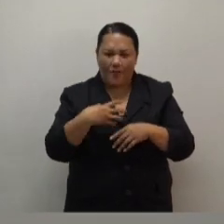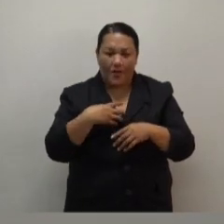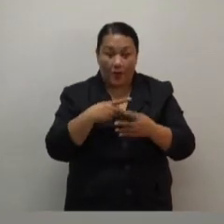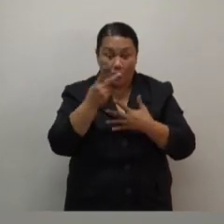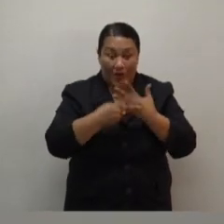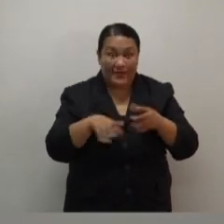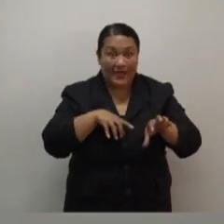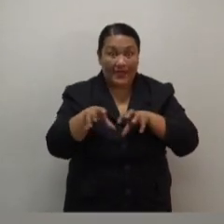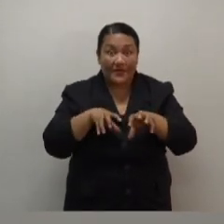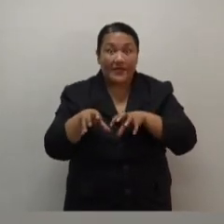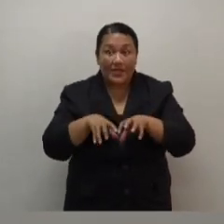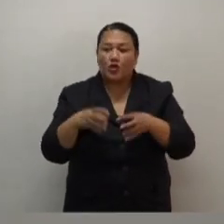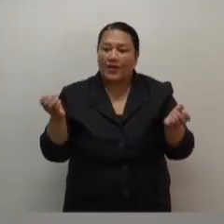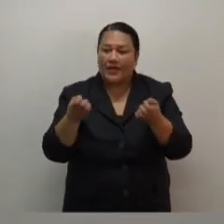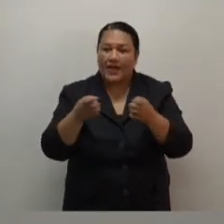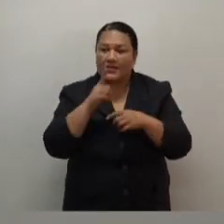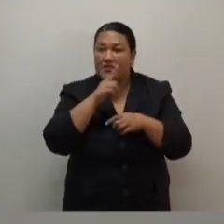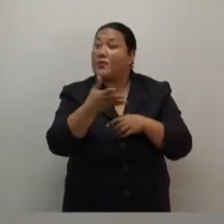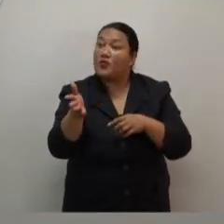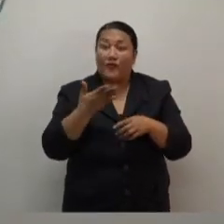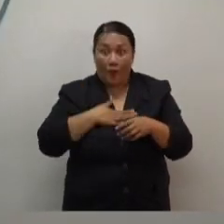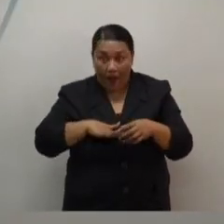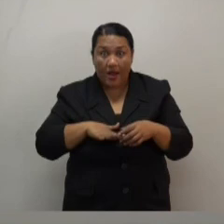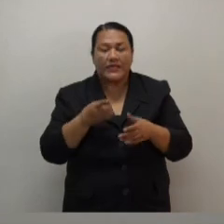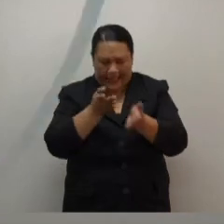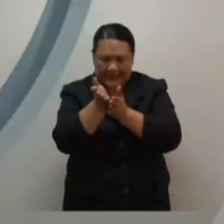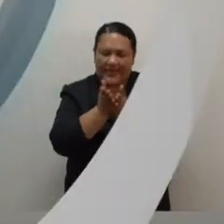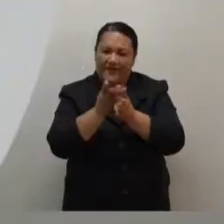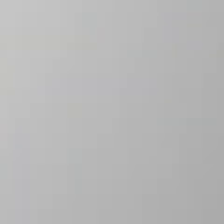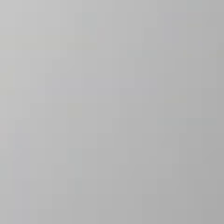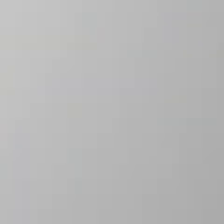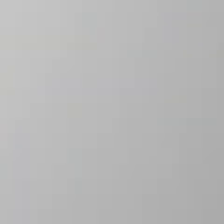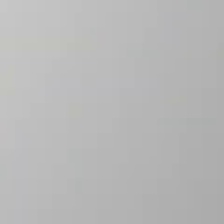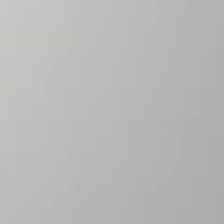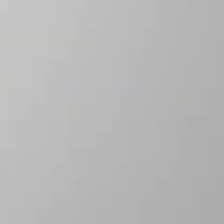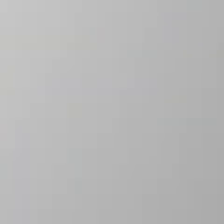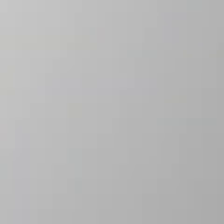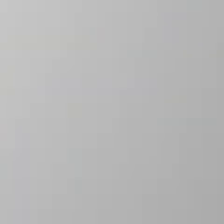take advantage of this opportunity, in particular when there's no cost involved, to carry out these changes.